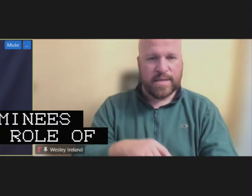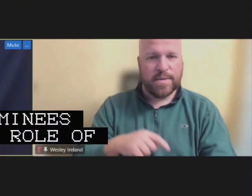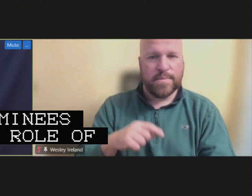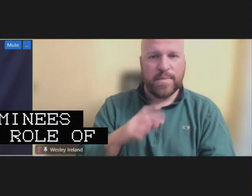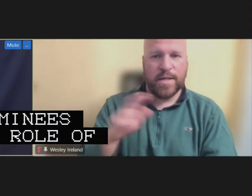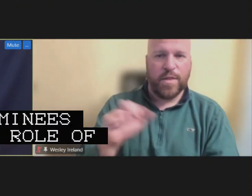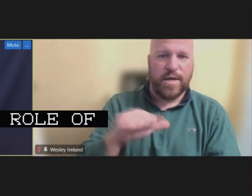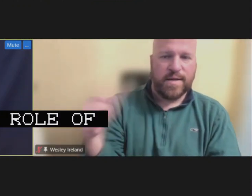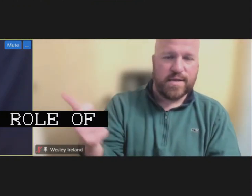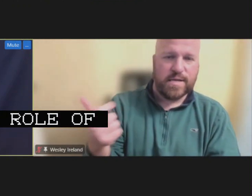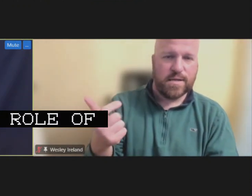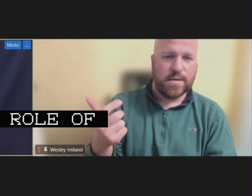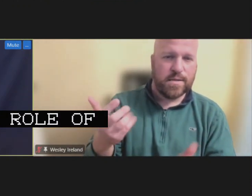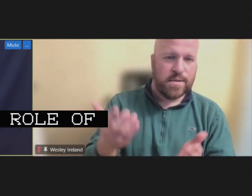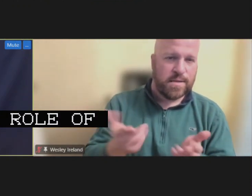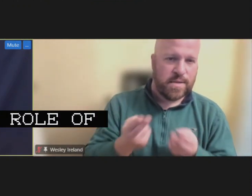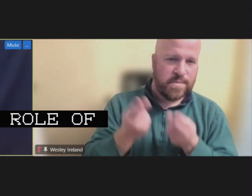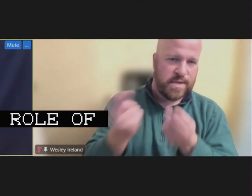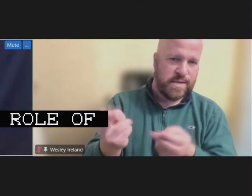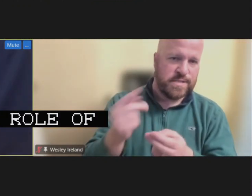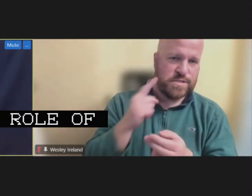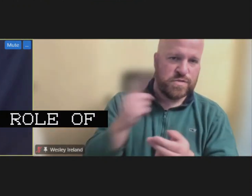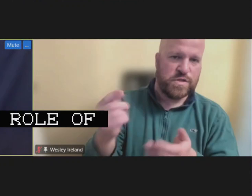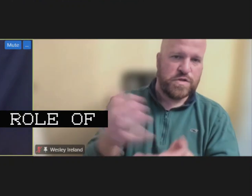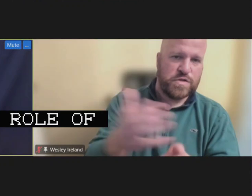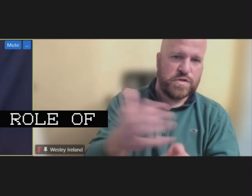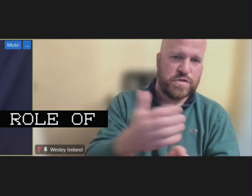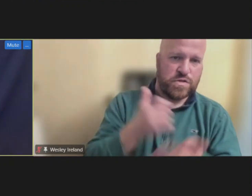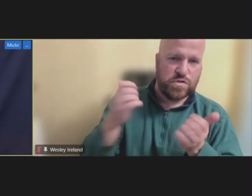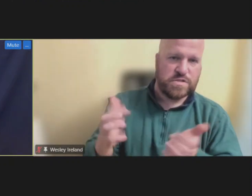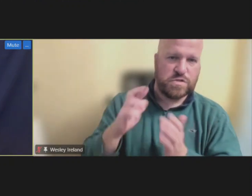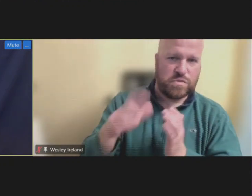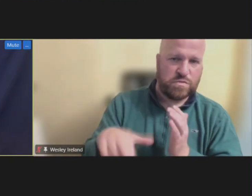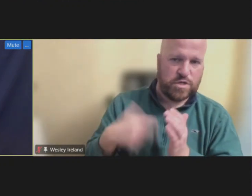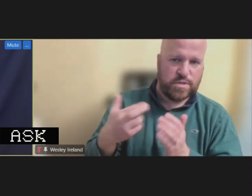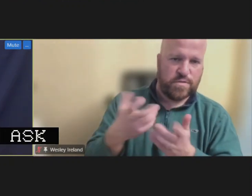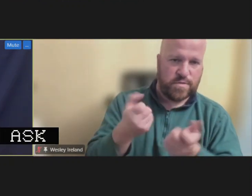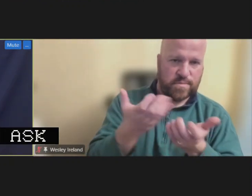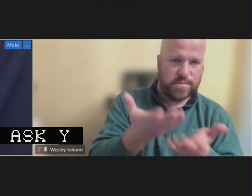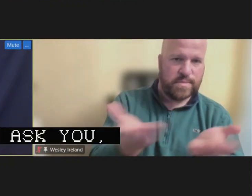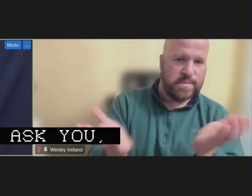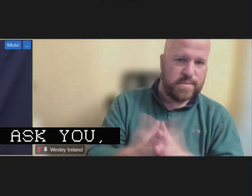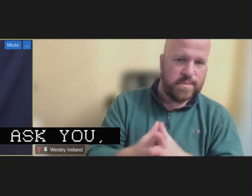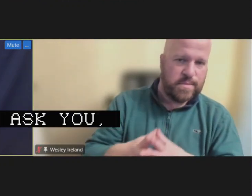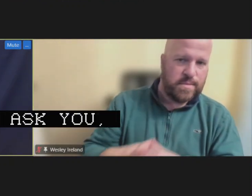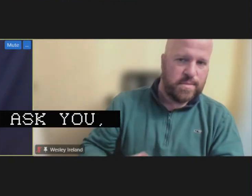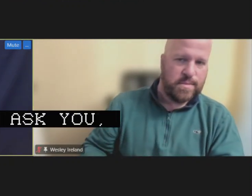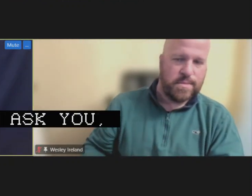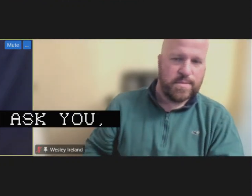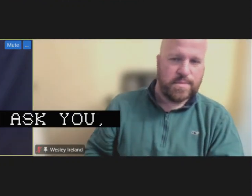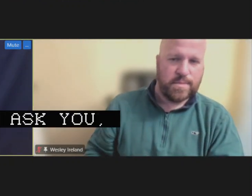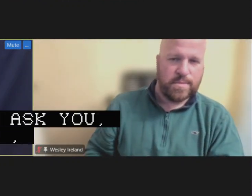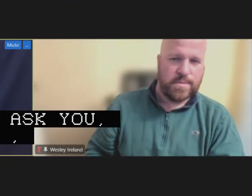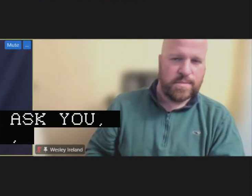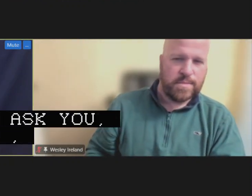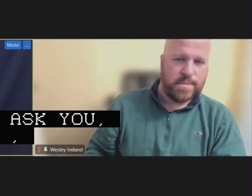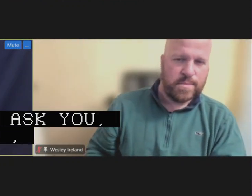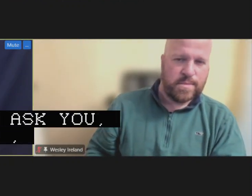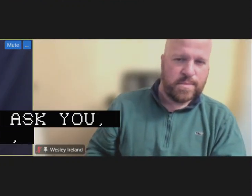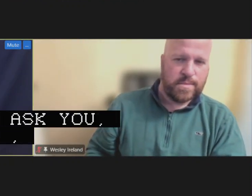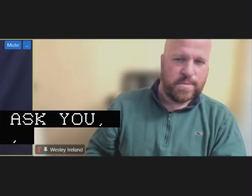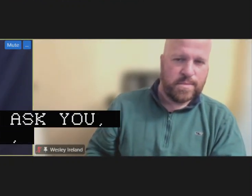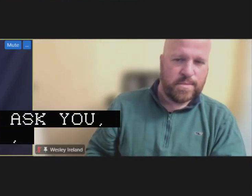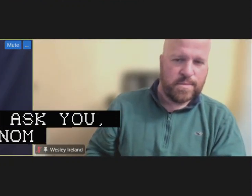Okay, second time now, let me ask you. Are there any other nominees or nominations from the floor for the position of treasurer?